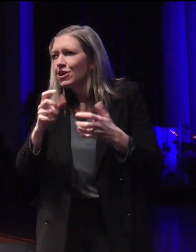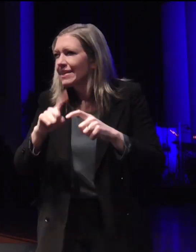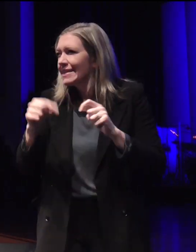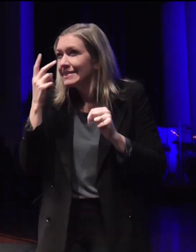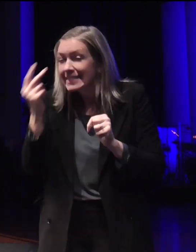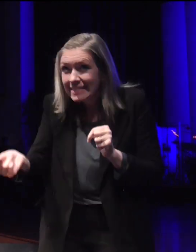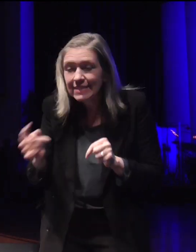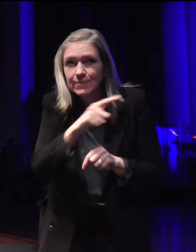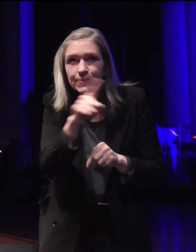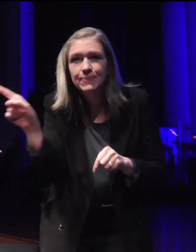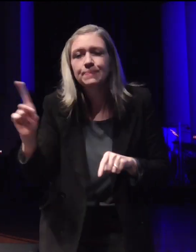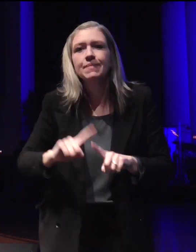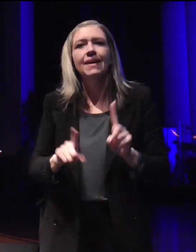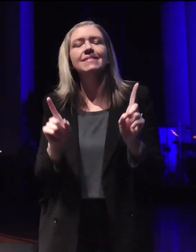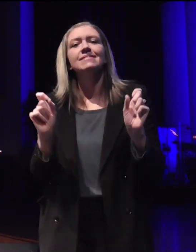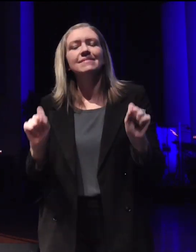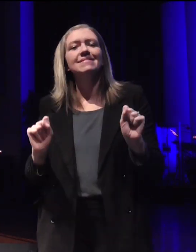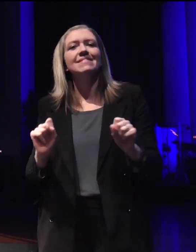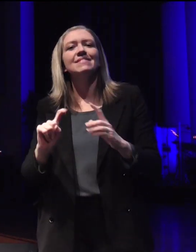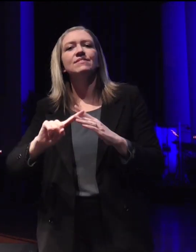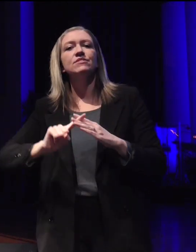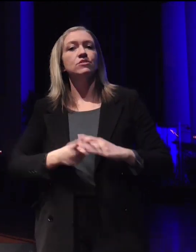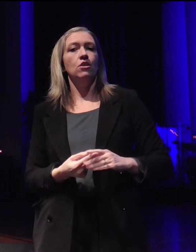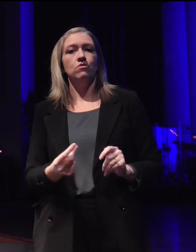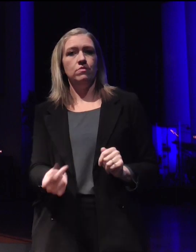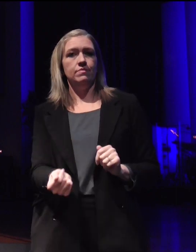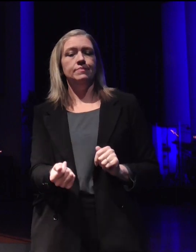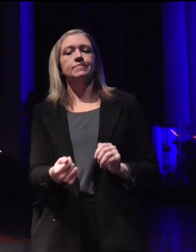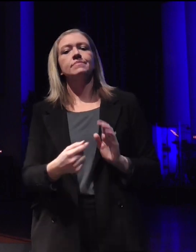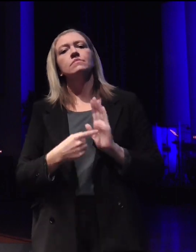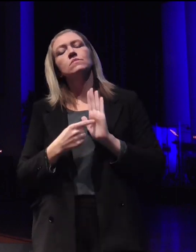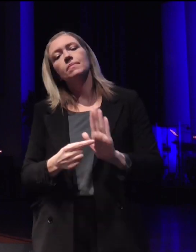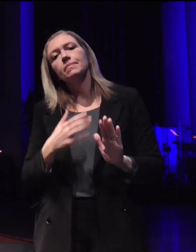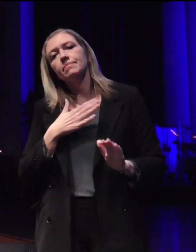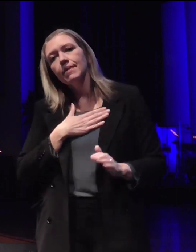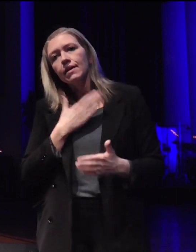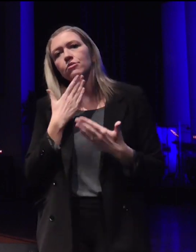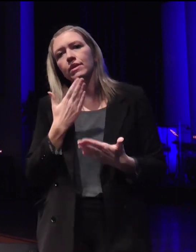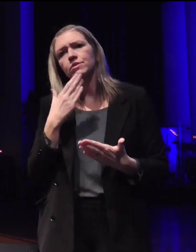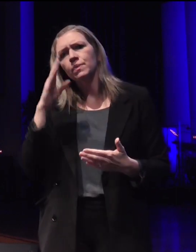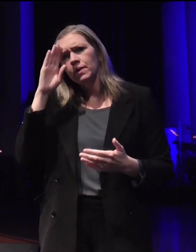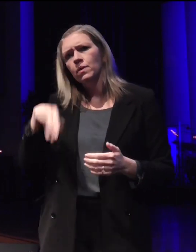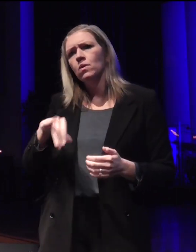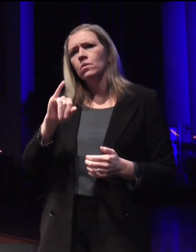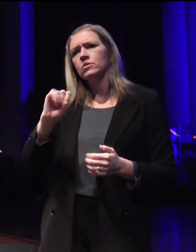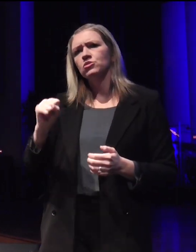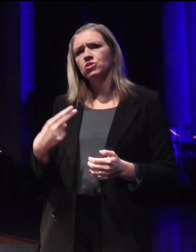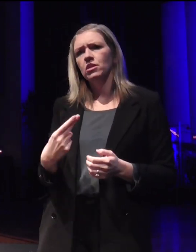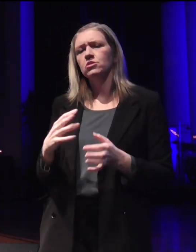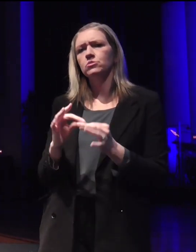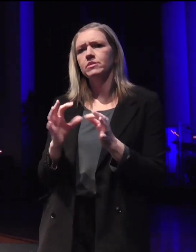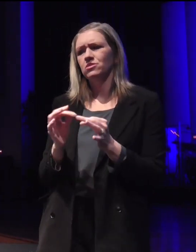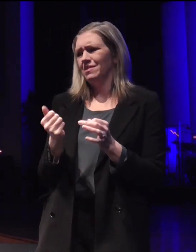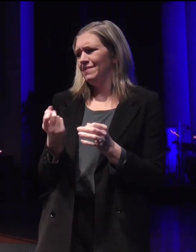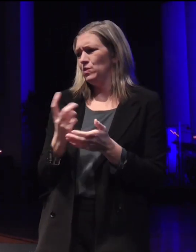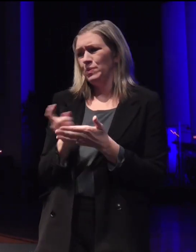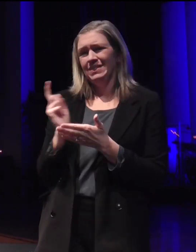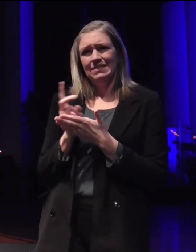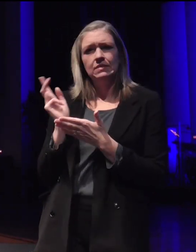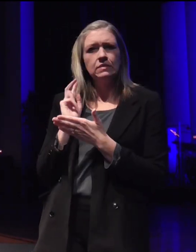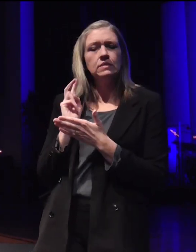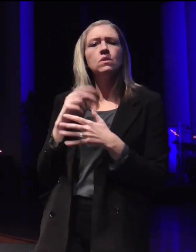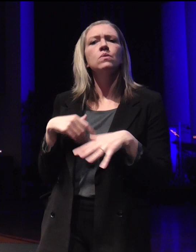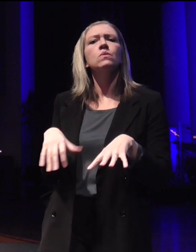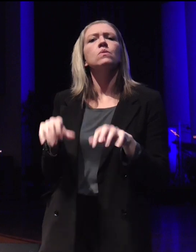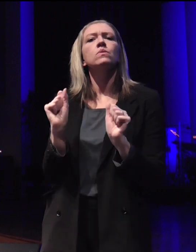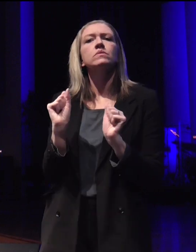well. I want to start out right away by expressing my gratitude. I know Josh mentioned this, that a couple of weeks ago we hosted